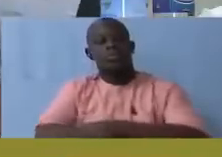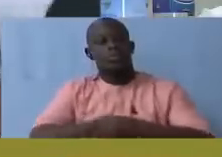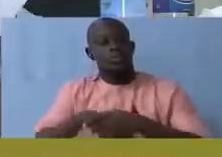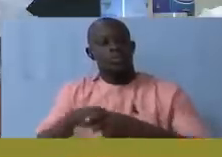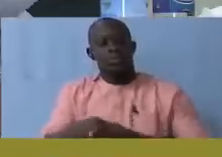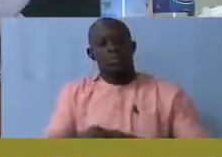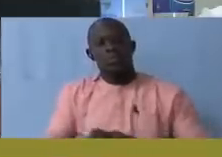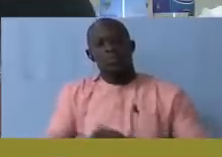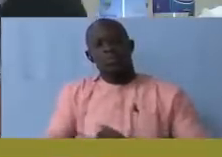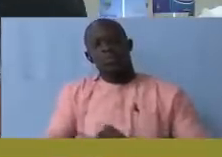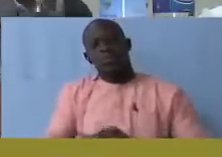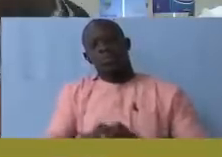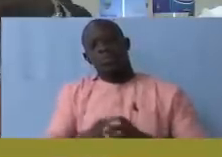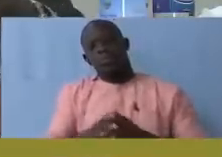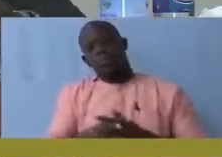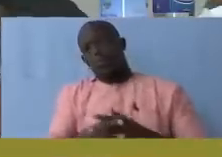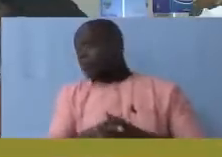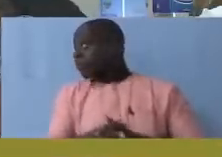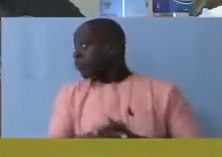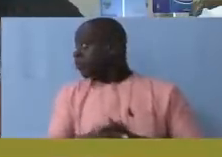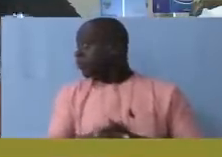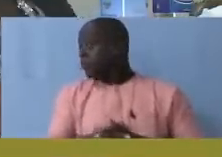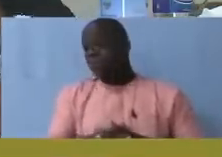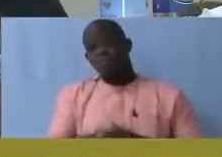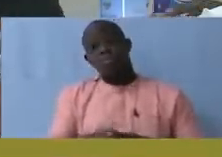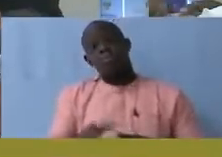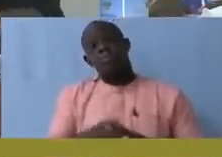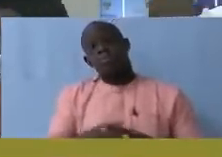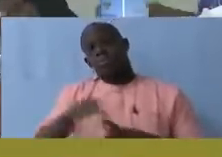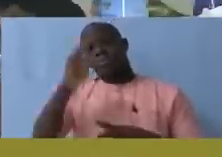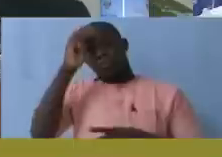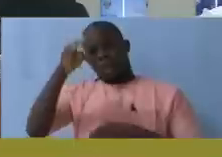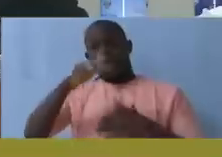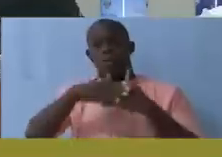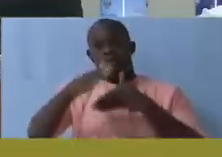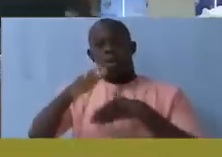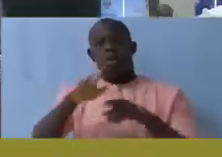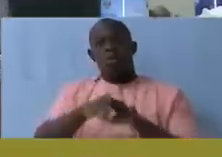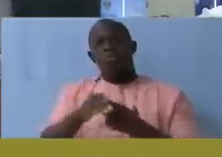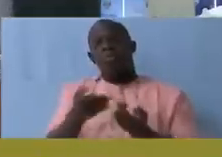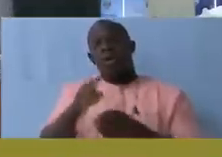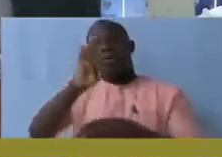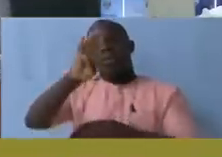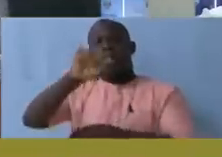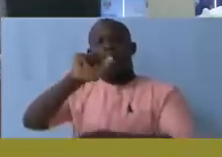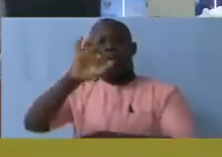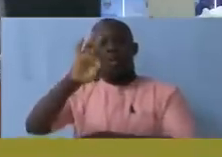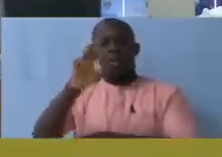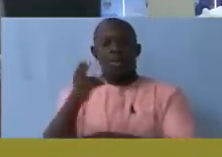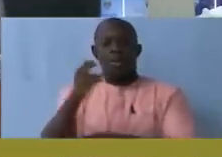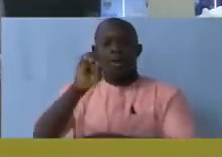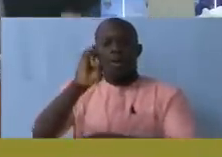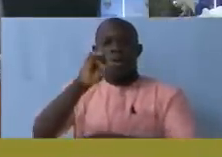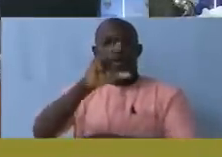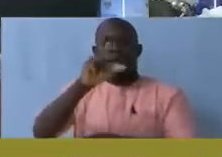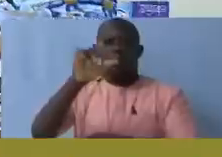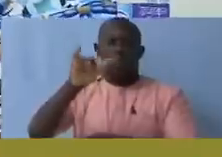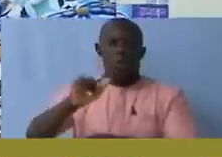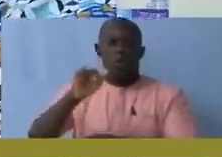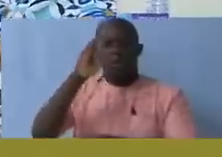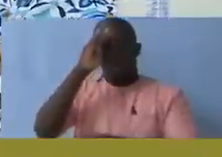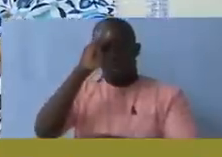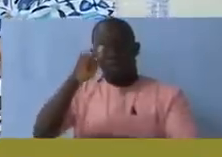the chair and the commissioners for further questions. Thank you very much. Thank you, Mr. Barnes.